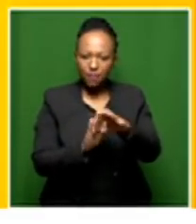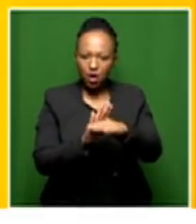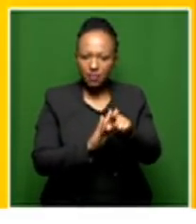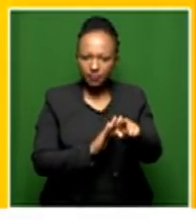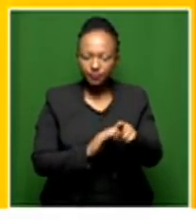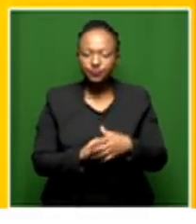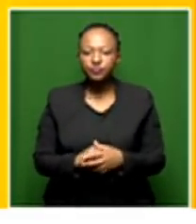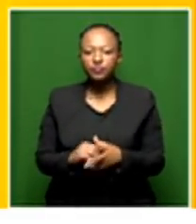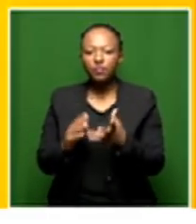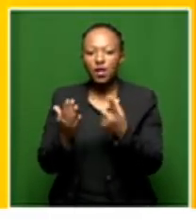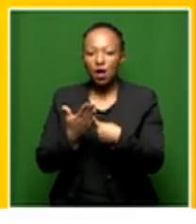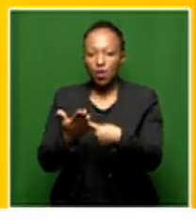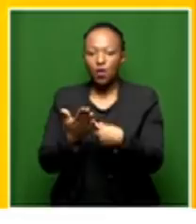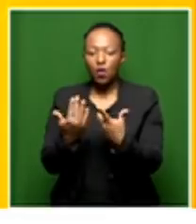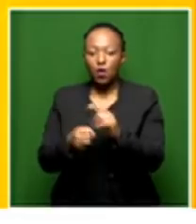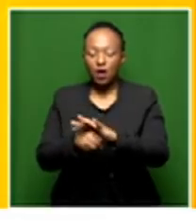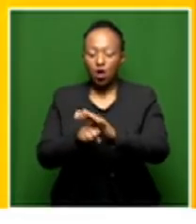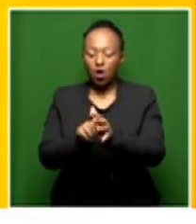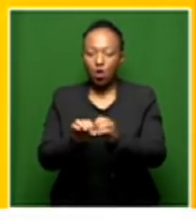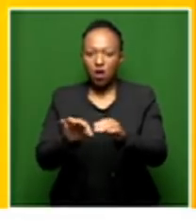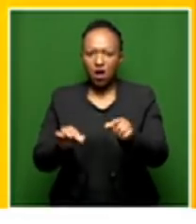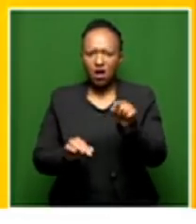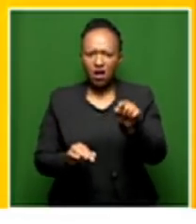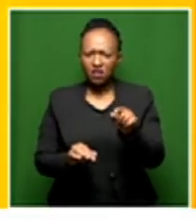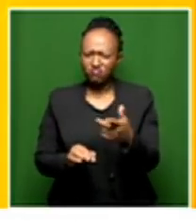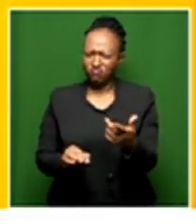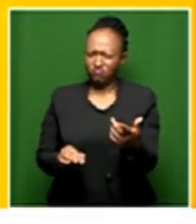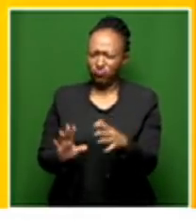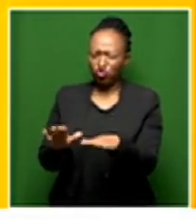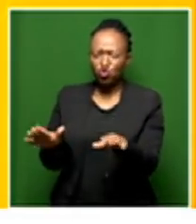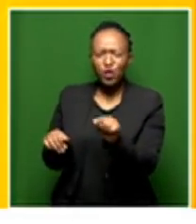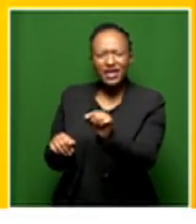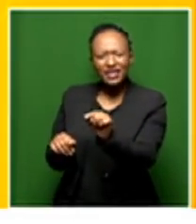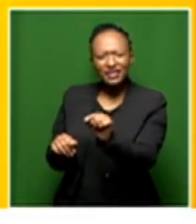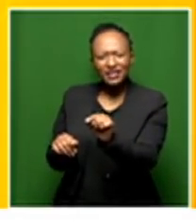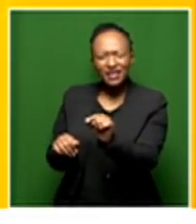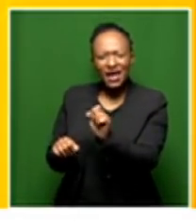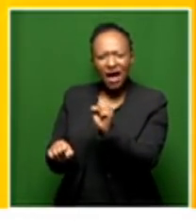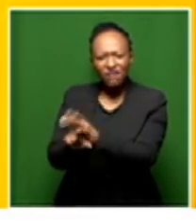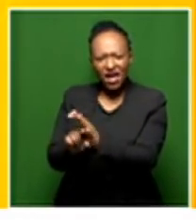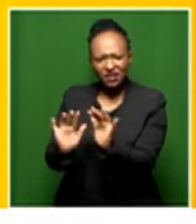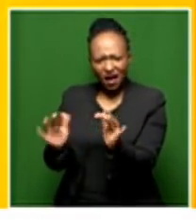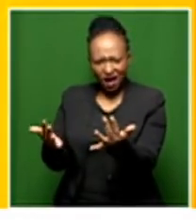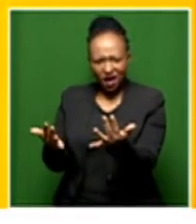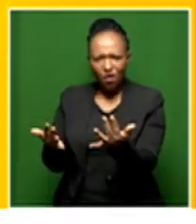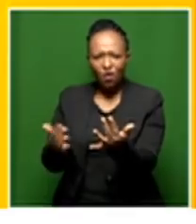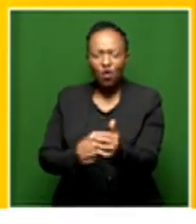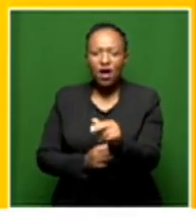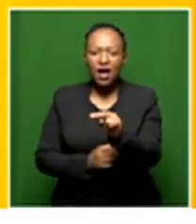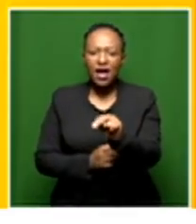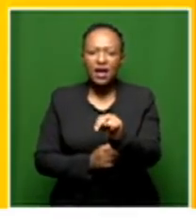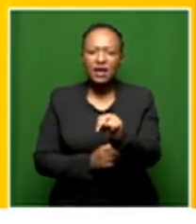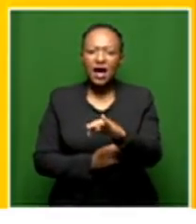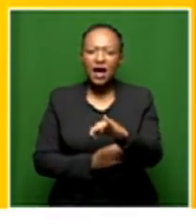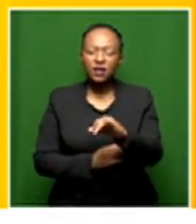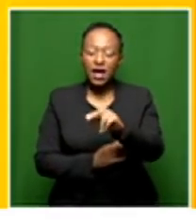and seldom discussed aspect of the COVID-19 pandemic is how it affects children. According to the National Institute for